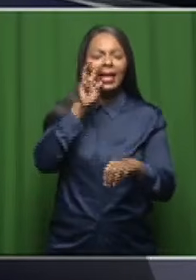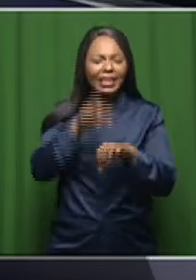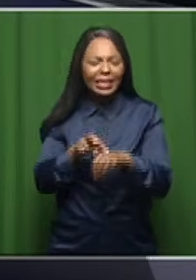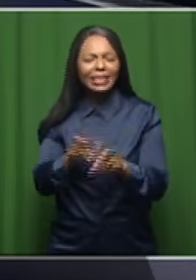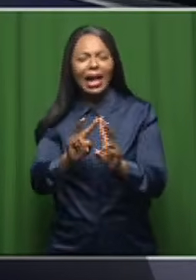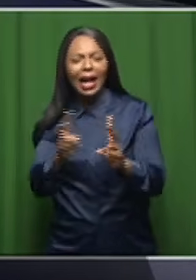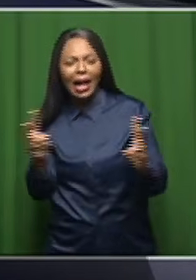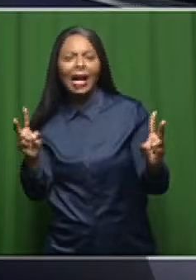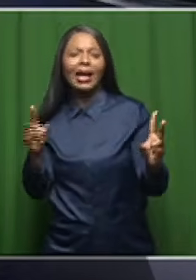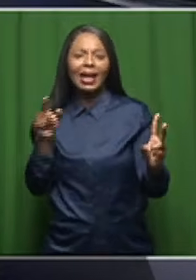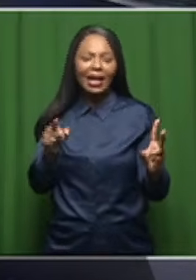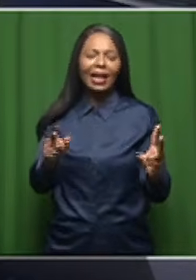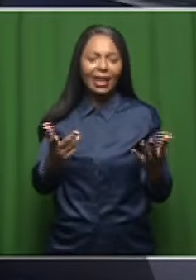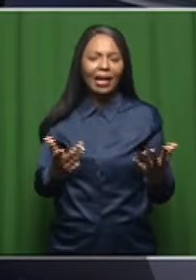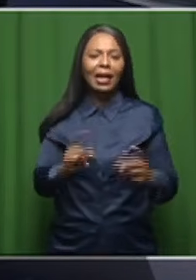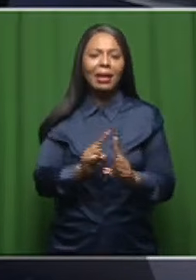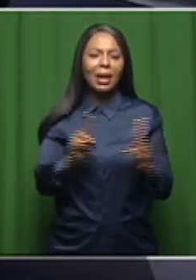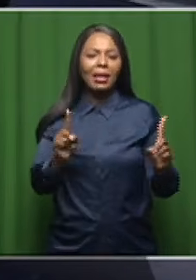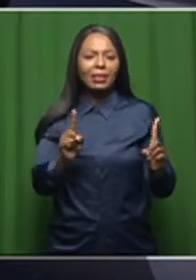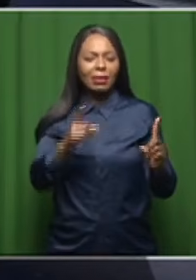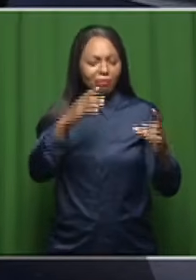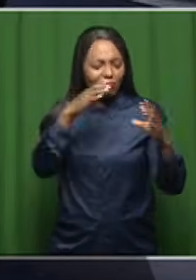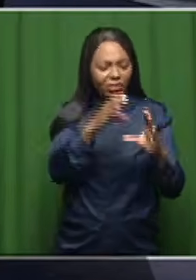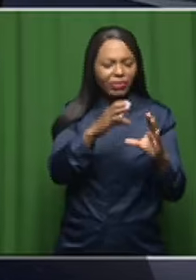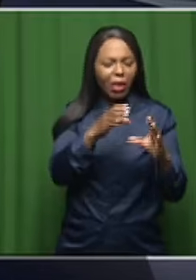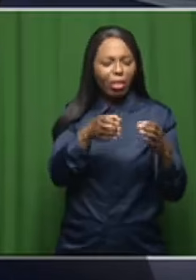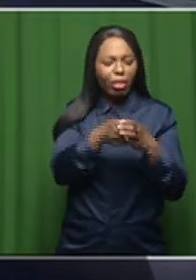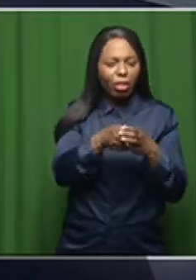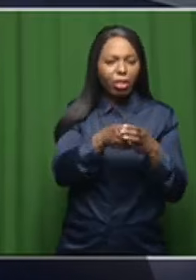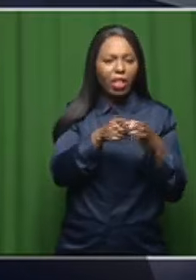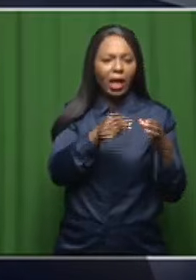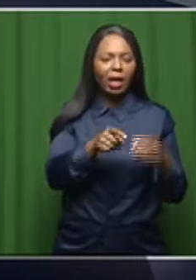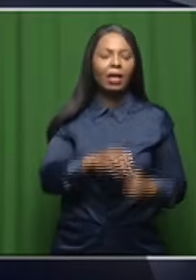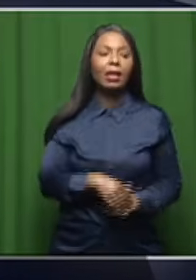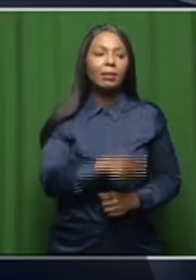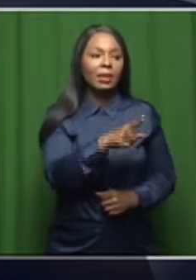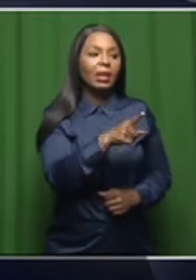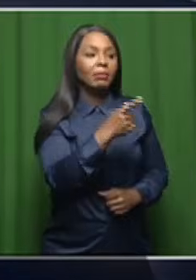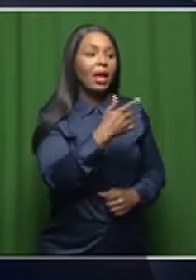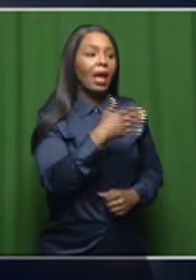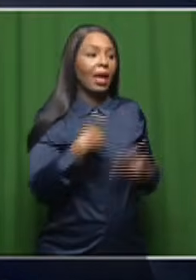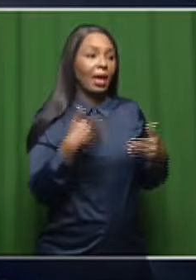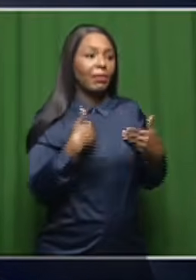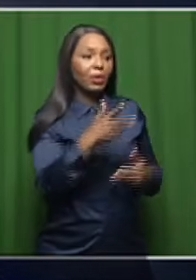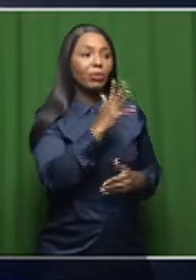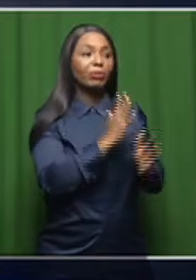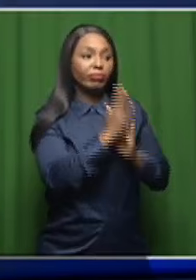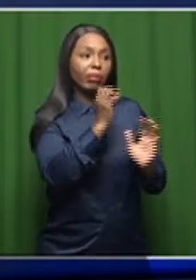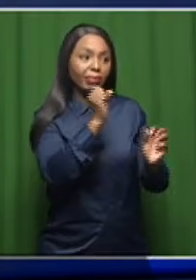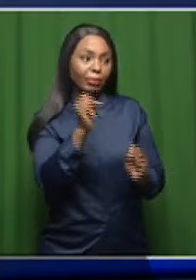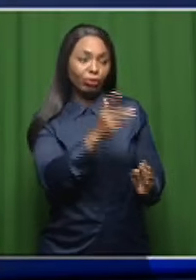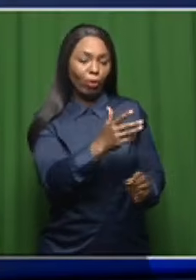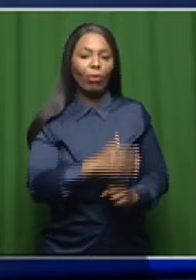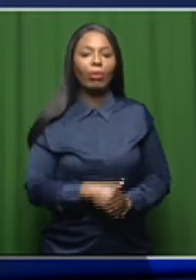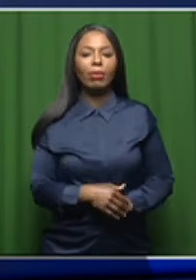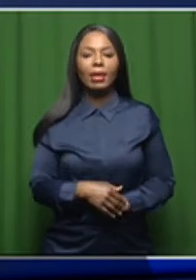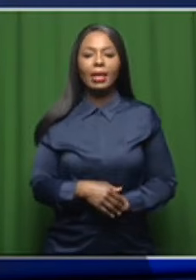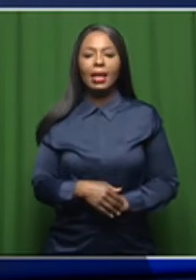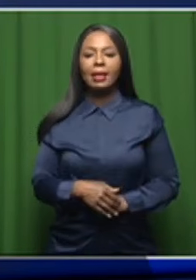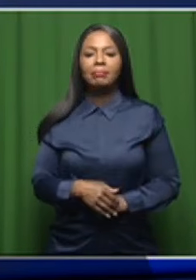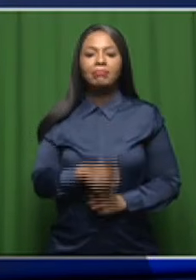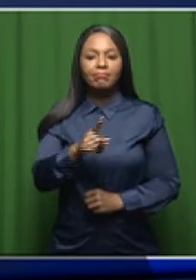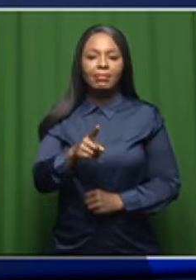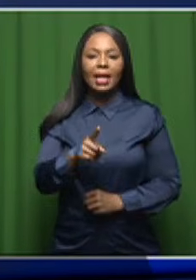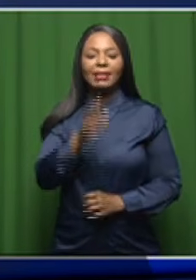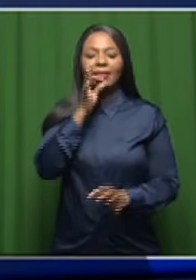Most certainly. I think for us, and I'm glad you said that, at the core of it is to say, how do we make it seamless for